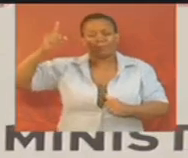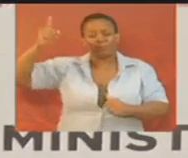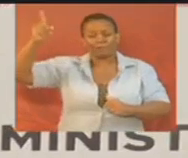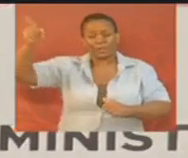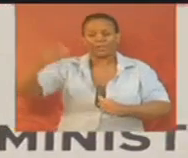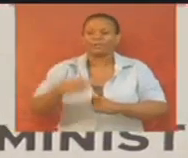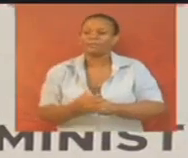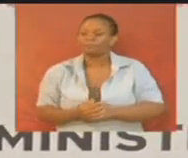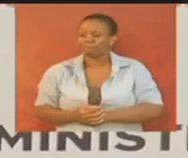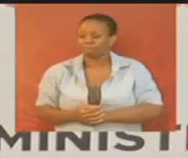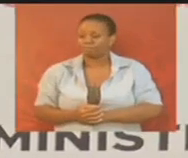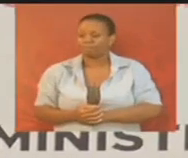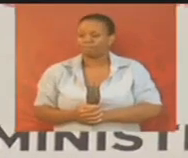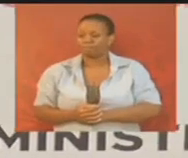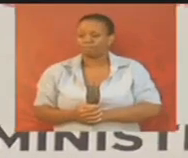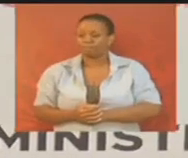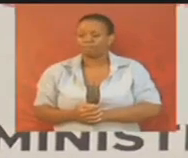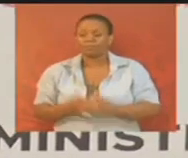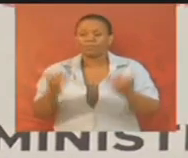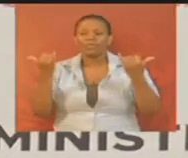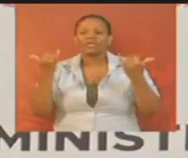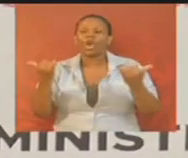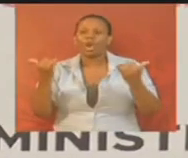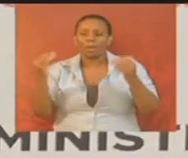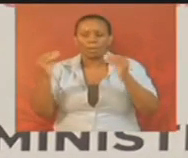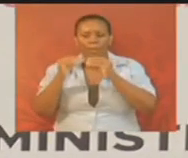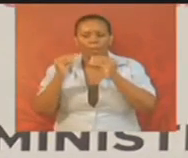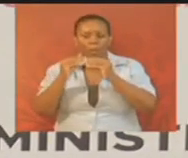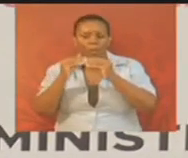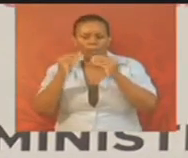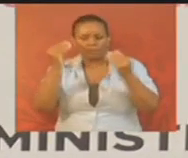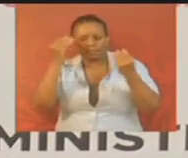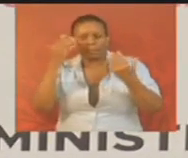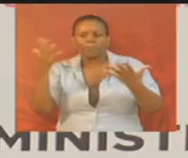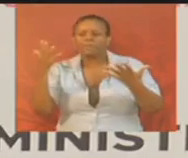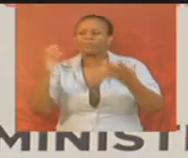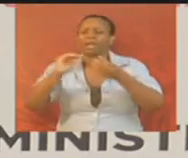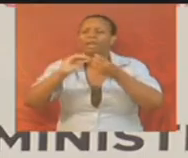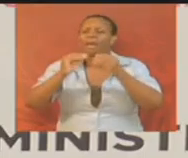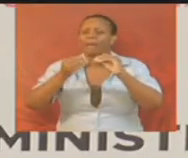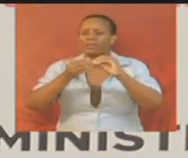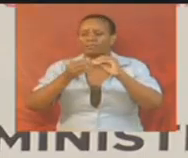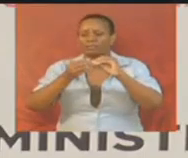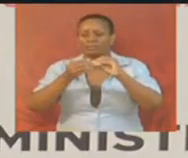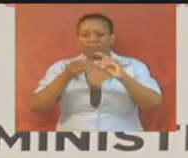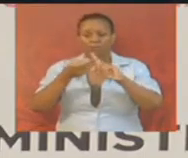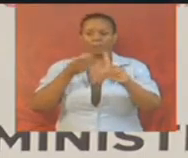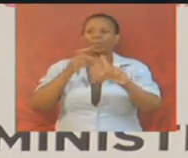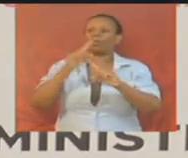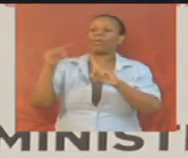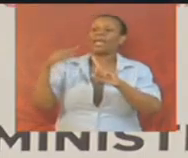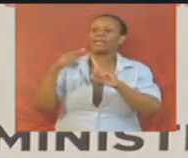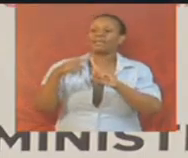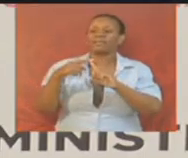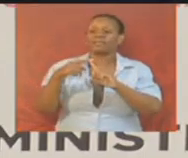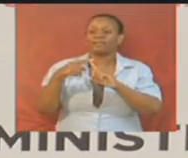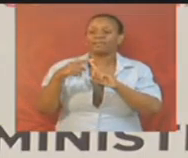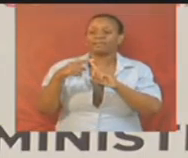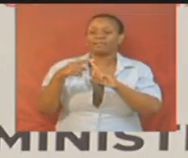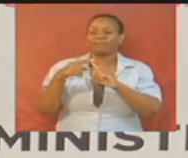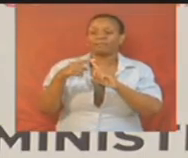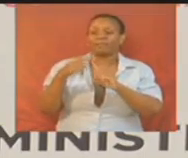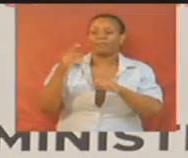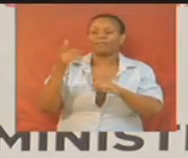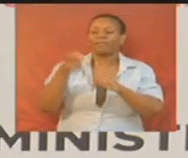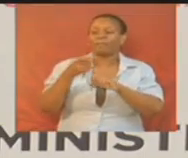So I'll begin with the usual clinical update, which gives you the figures as of 4 p.m. on February 5th, 2021.